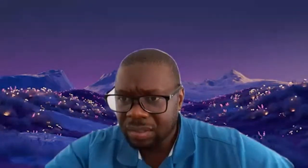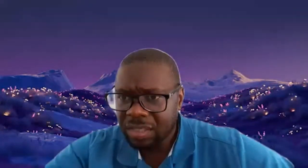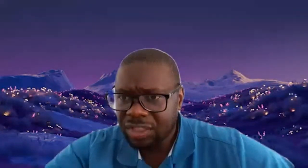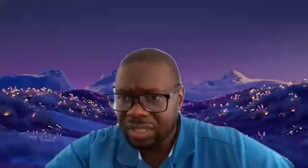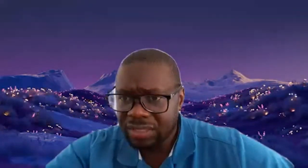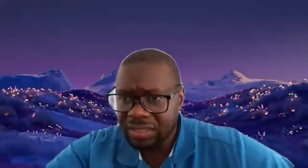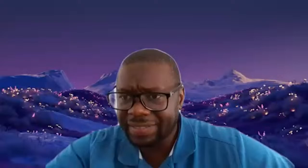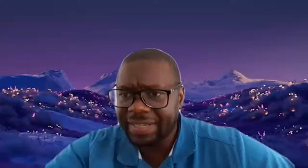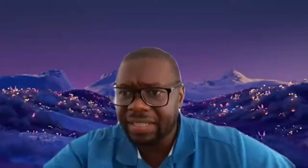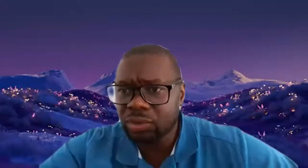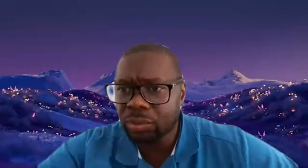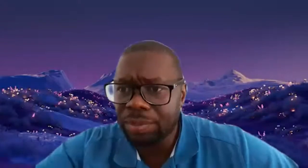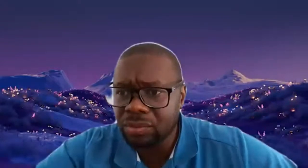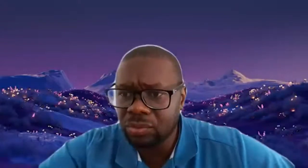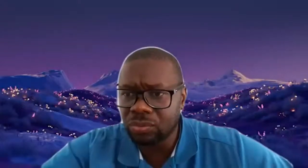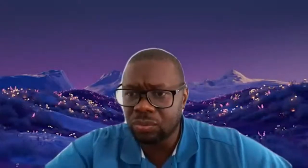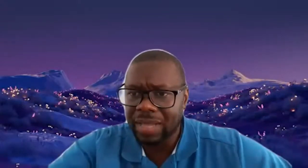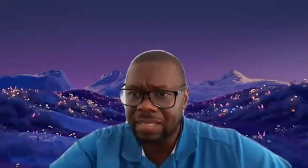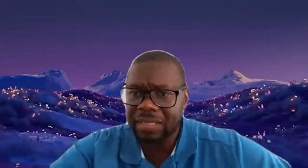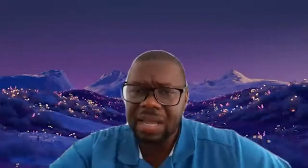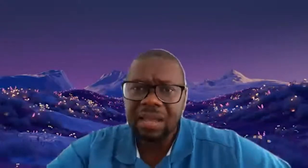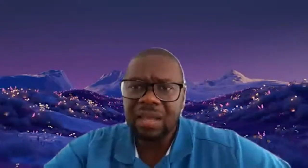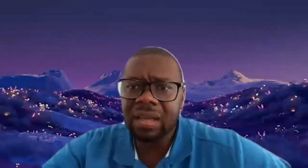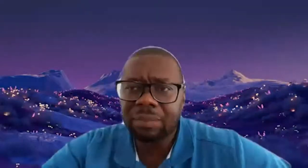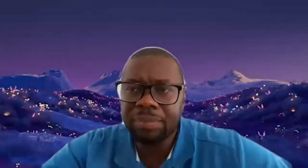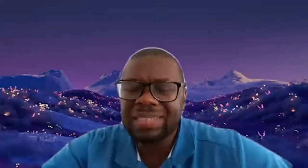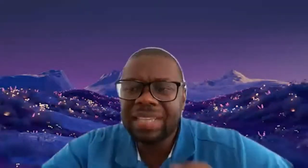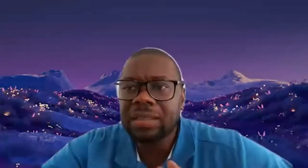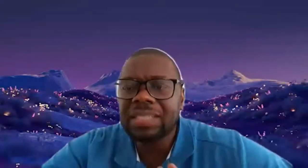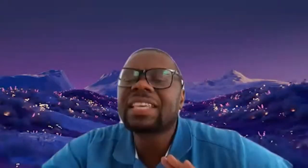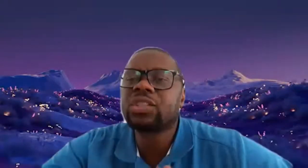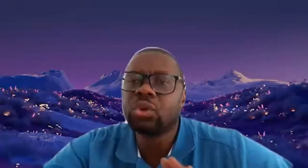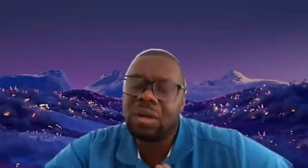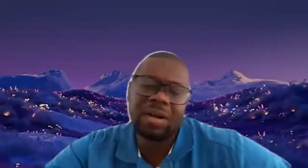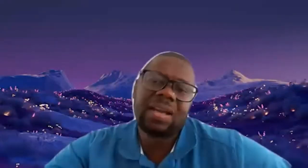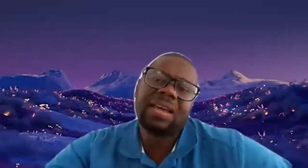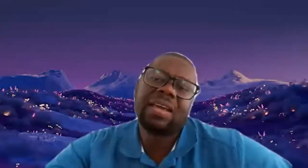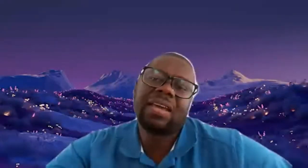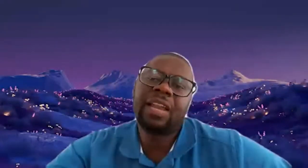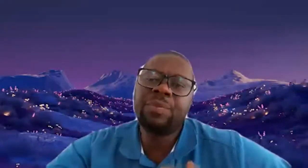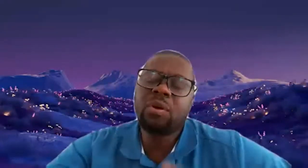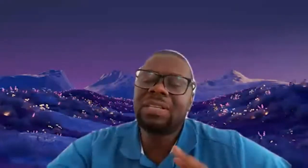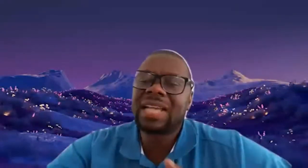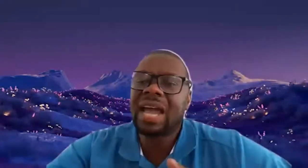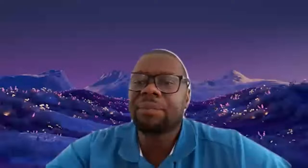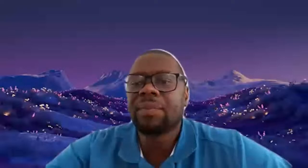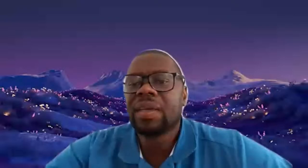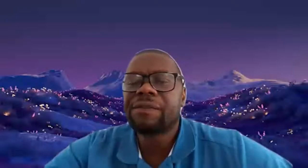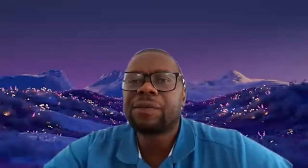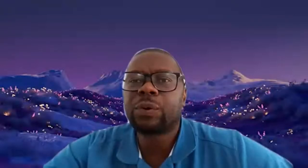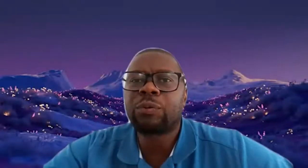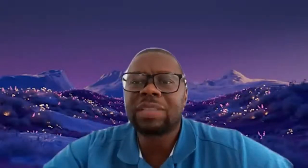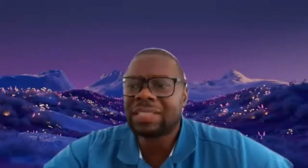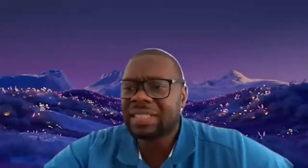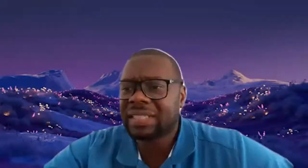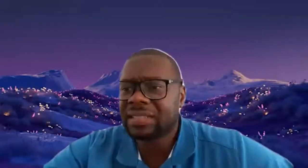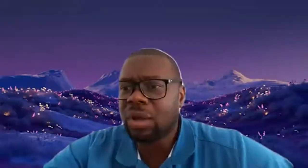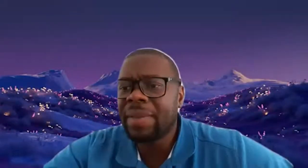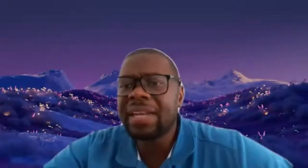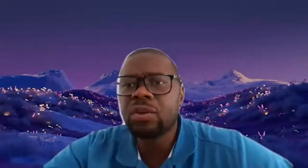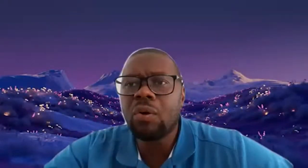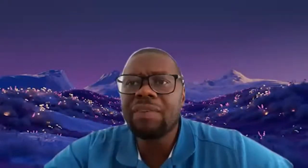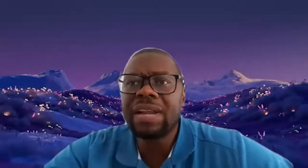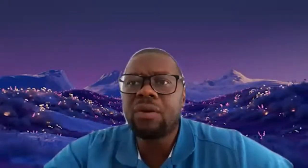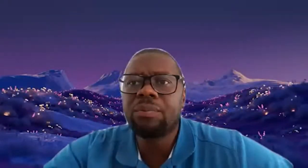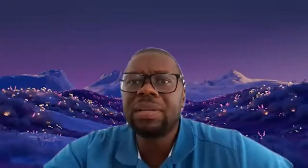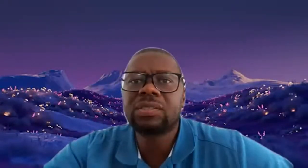being shared in the chat. So please do that. Please check the schedule and be on time for the session. So